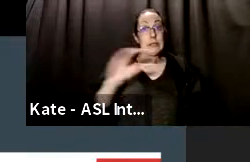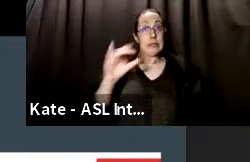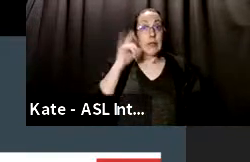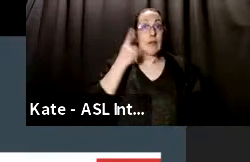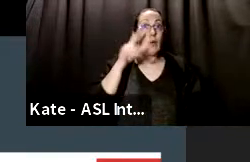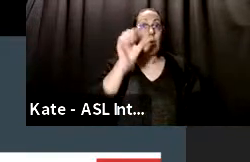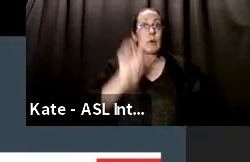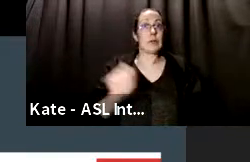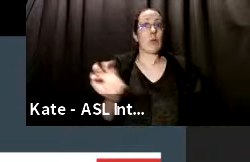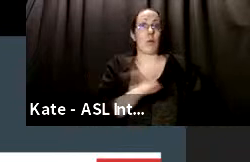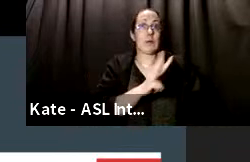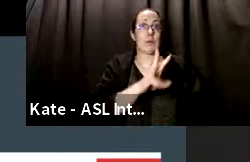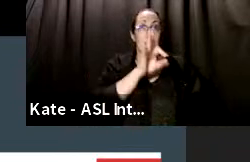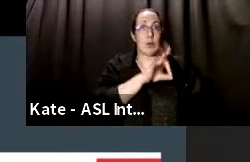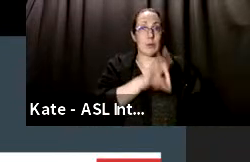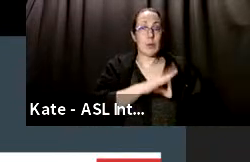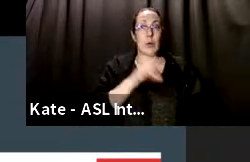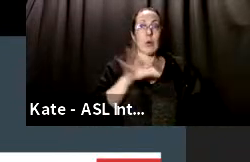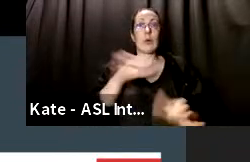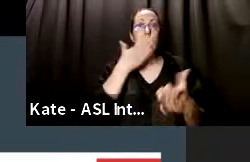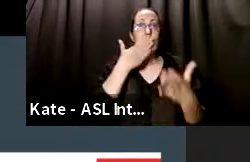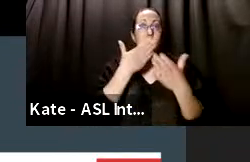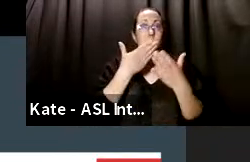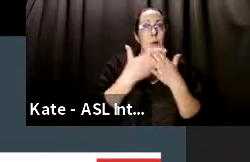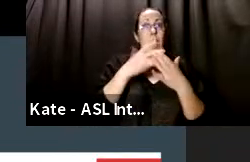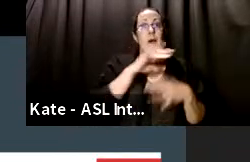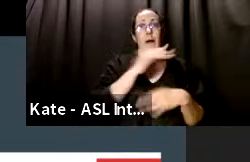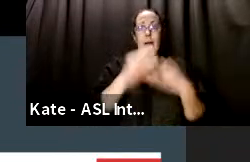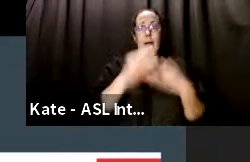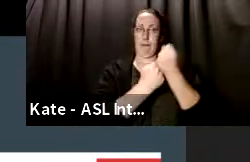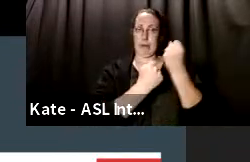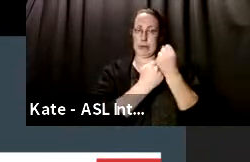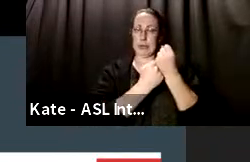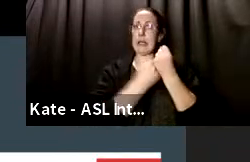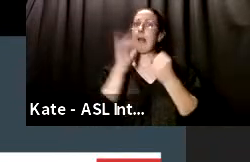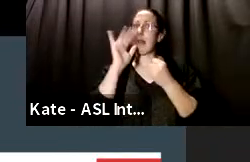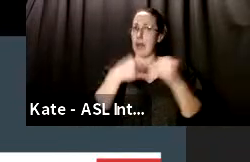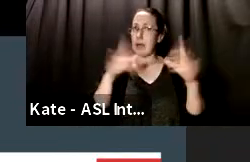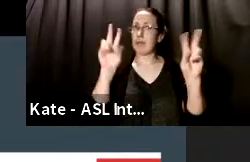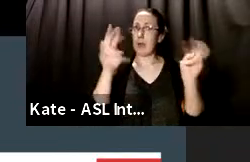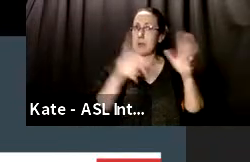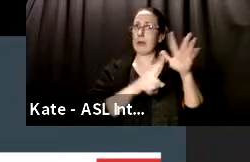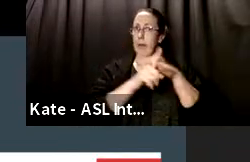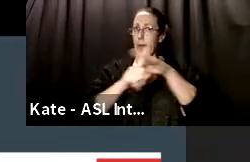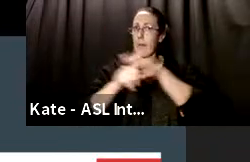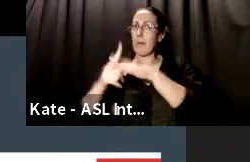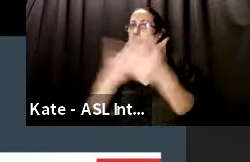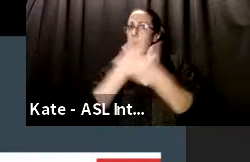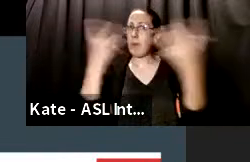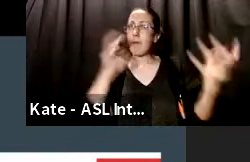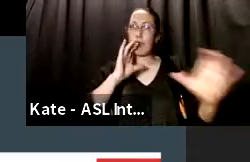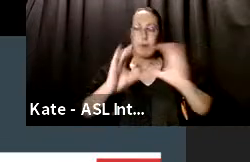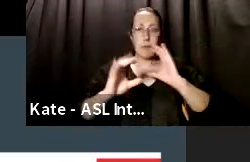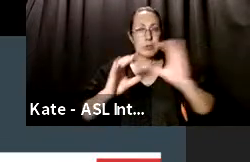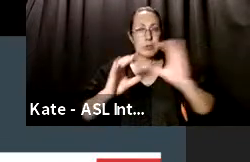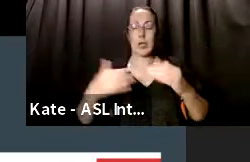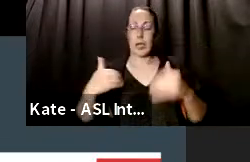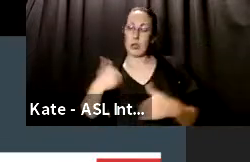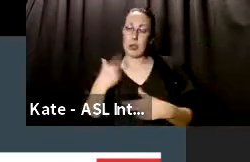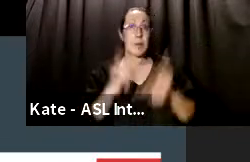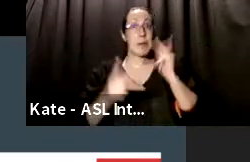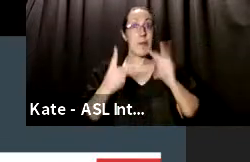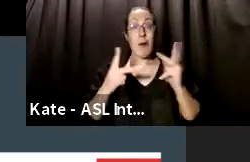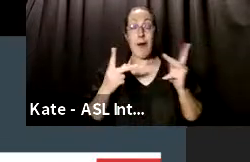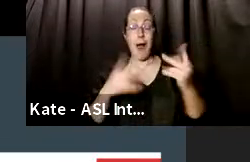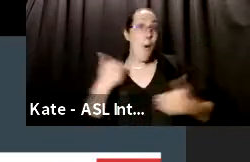Fresno, wellness and advocacy. It's come up in a lot of our conversations that these young people enter in with a ton of energy, a ton of